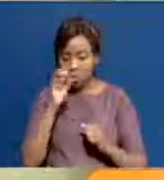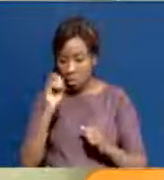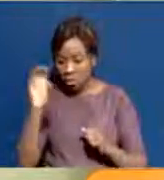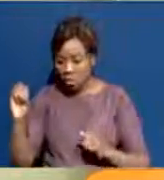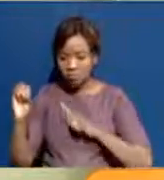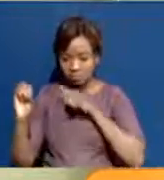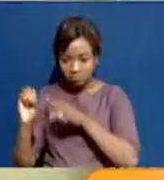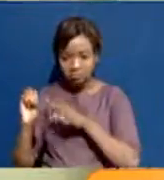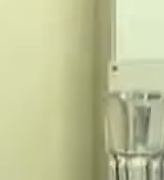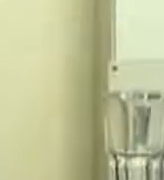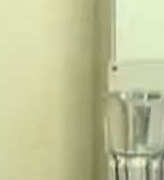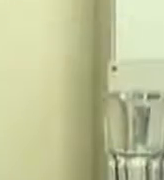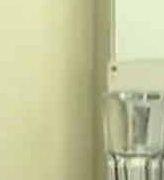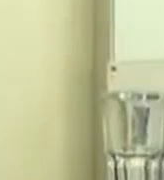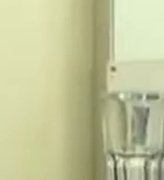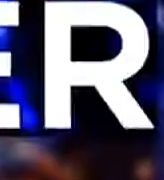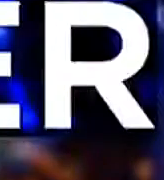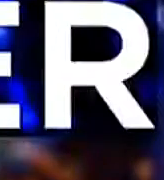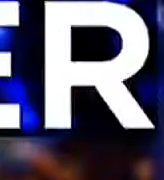here at 9 a.m.